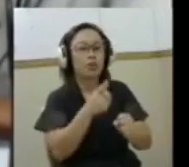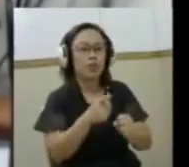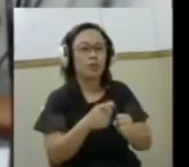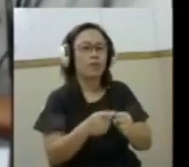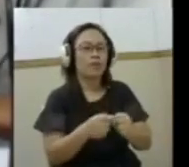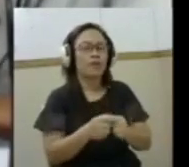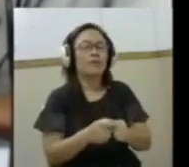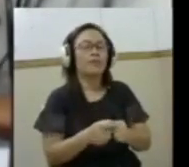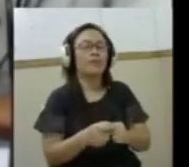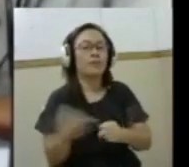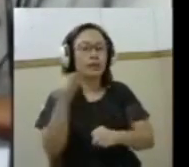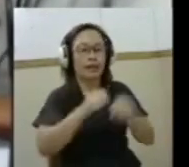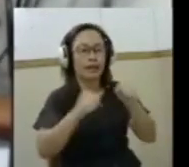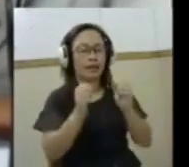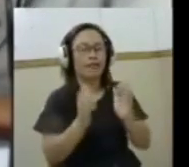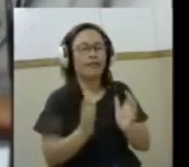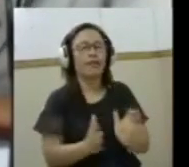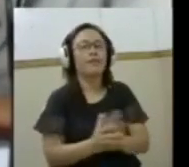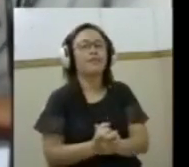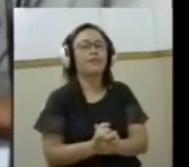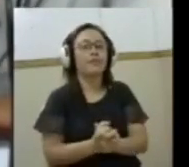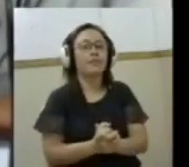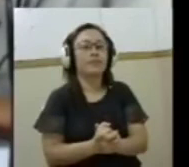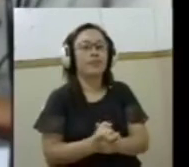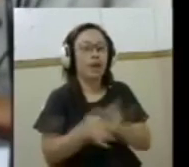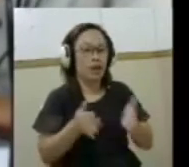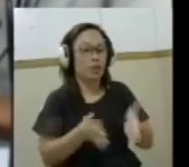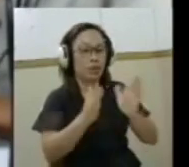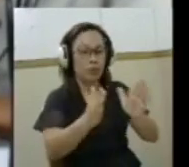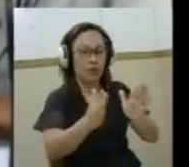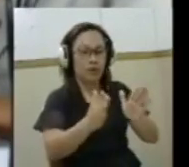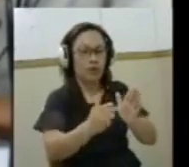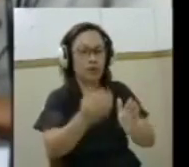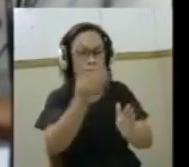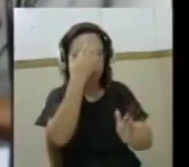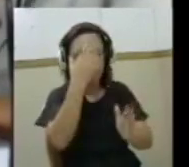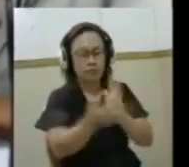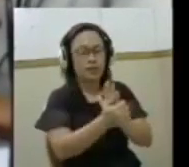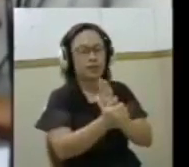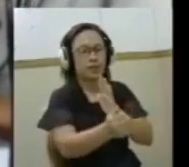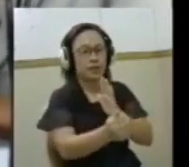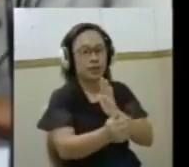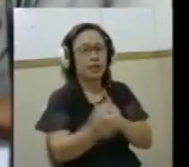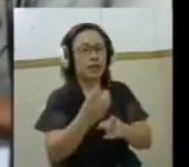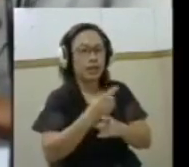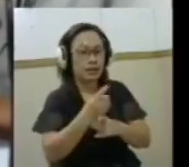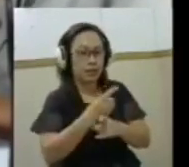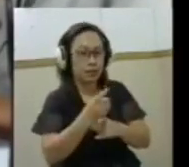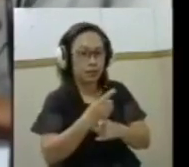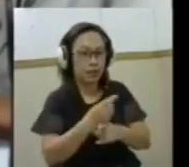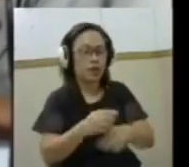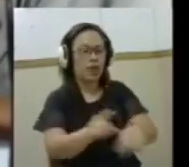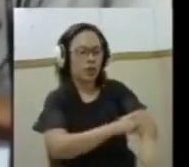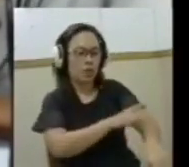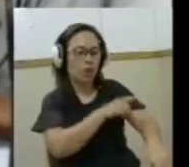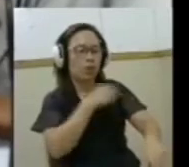knowledge, reviewing concepts, learning techniques and strategies, mastering a particular area of discipline, spending long hours in